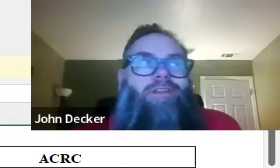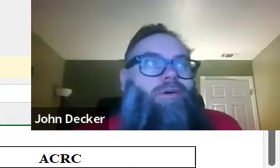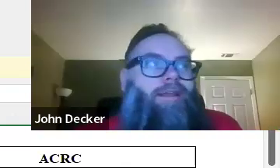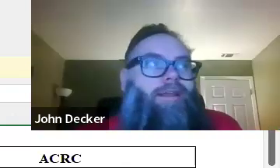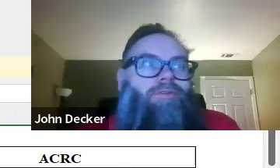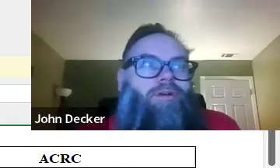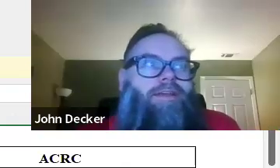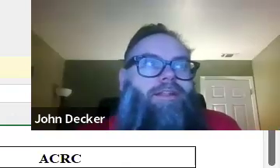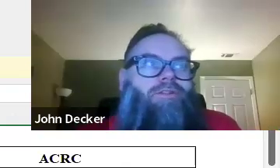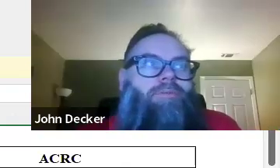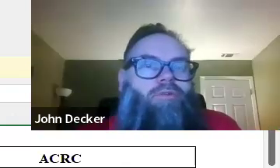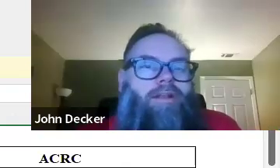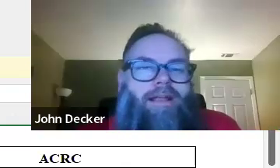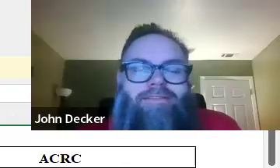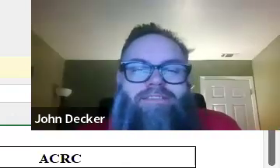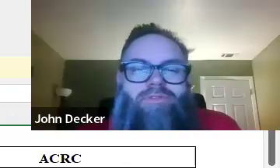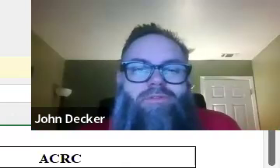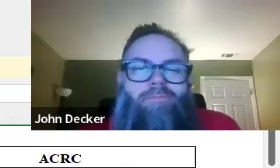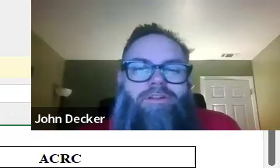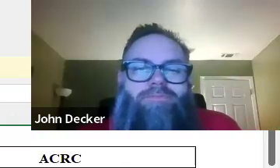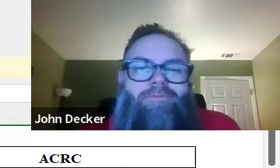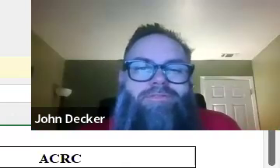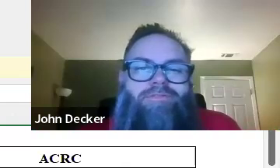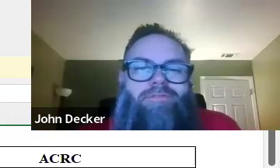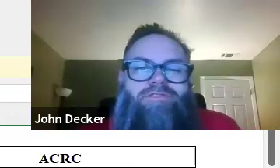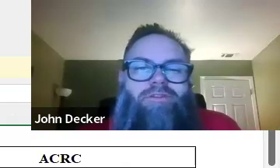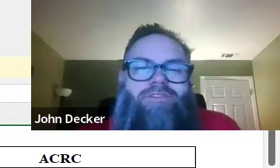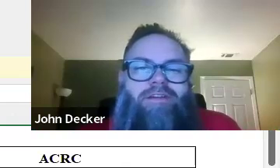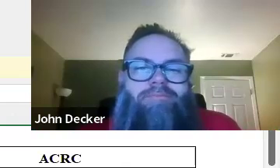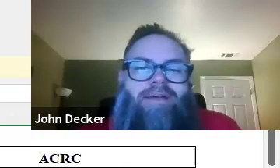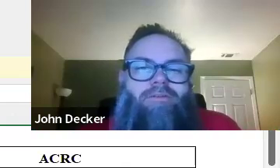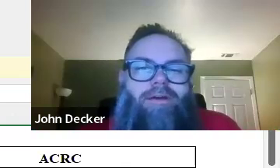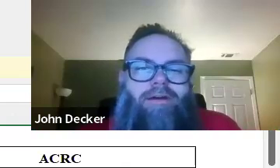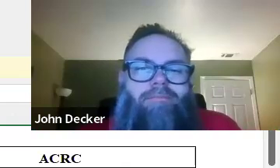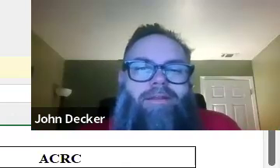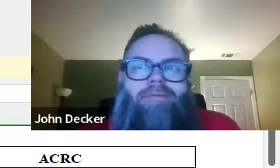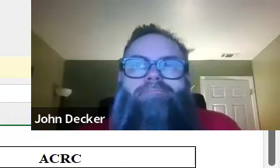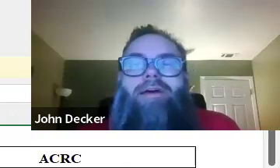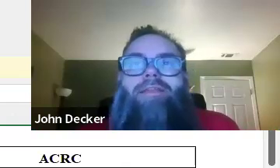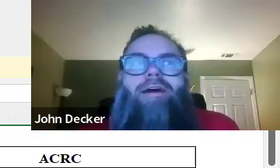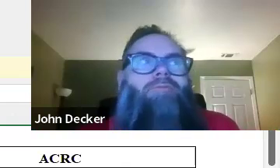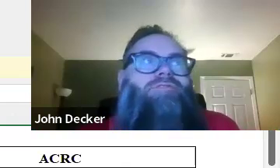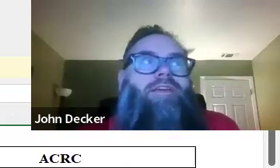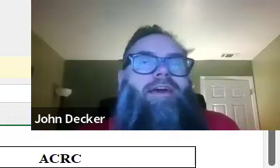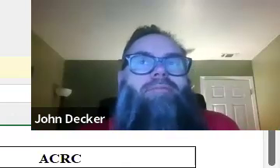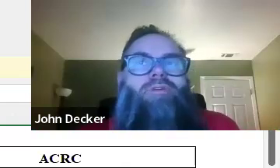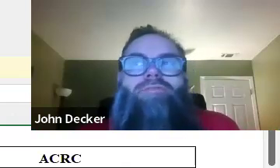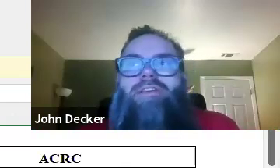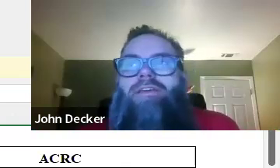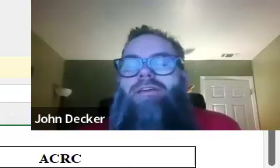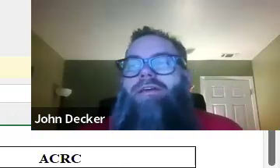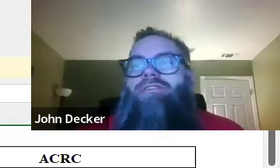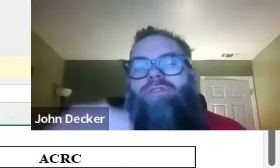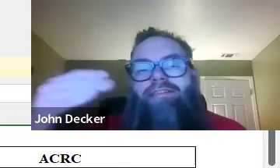this time, I do not know. I know that we're going to get a little bit more analysis when the full budget proposal description comes out. But I was looking at